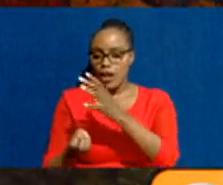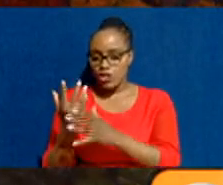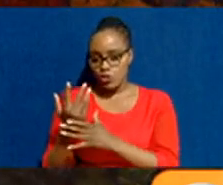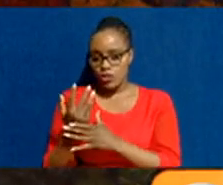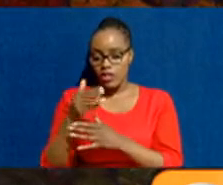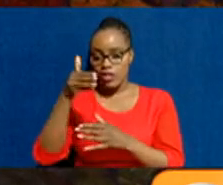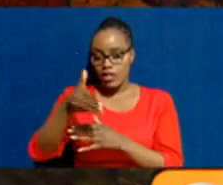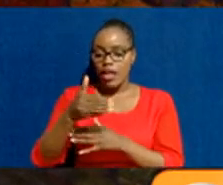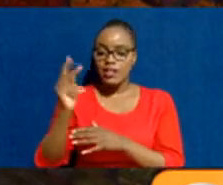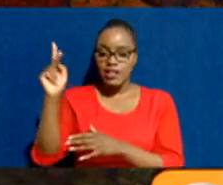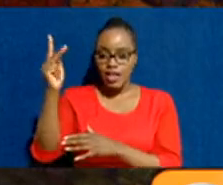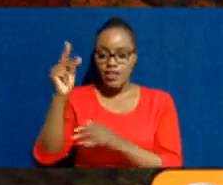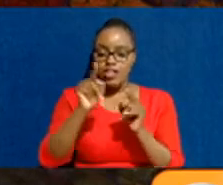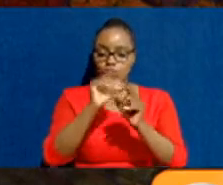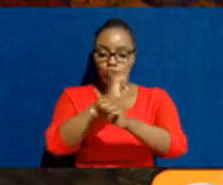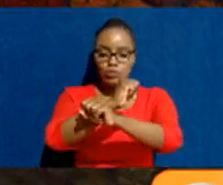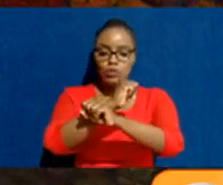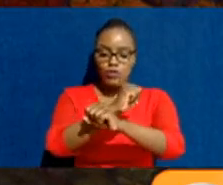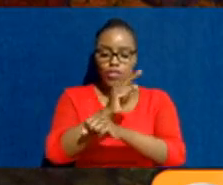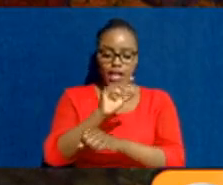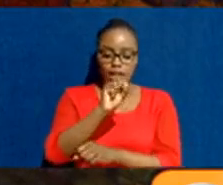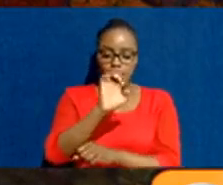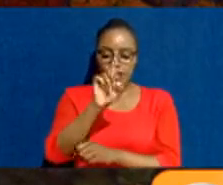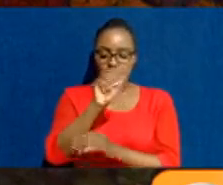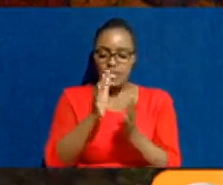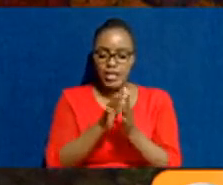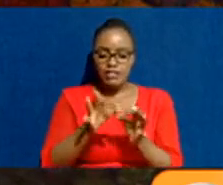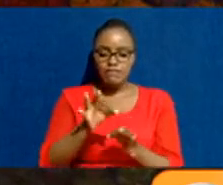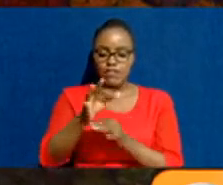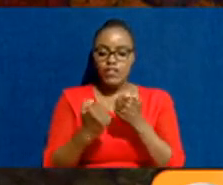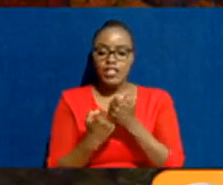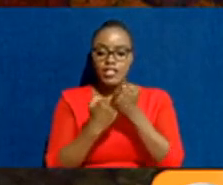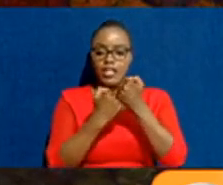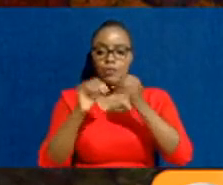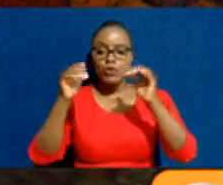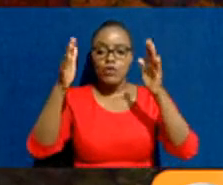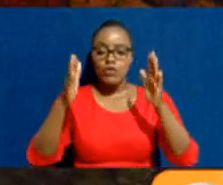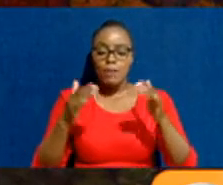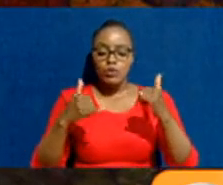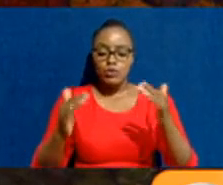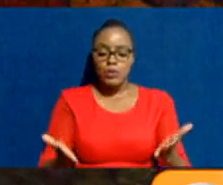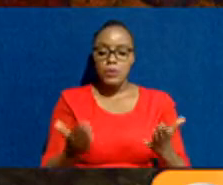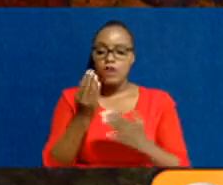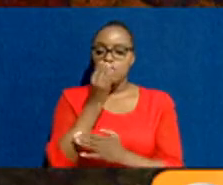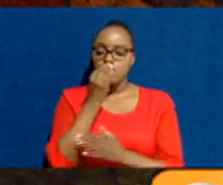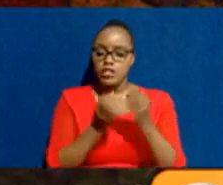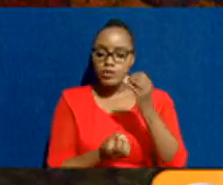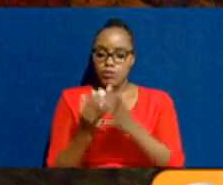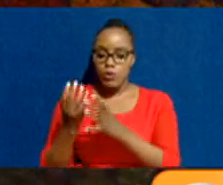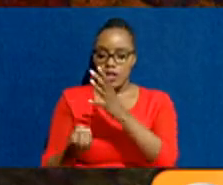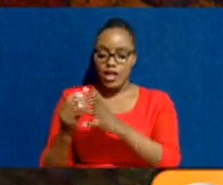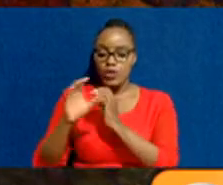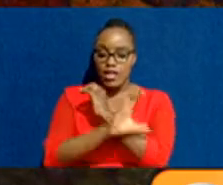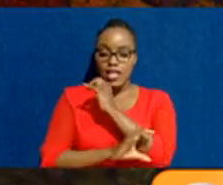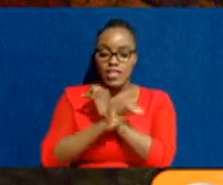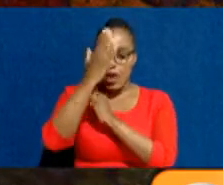country, protection of indigenous seeds, and extension of support to farmers to boost food production in the country